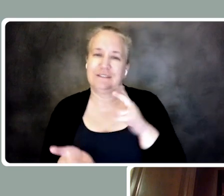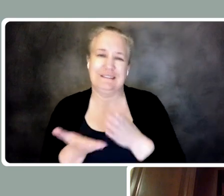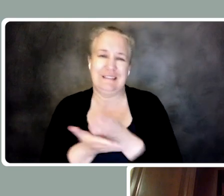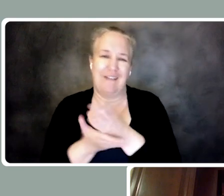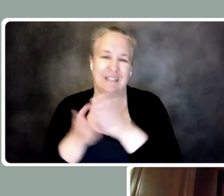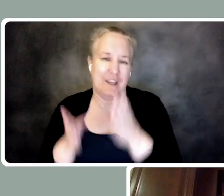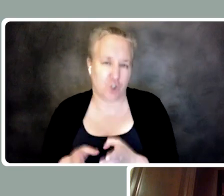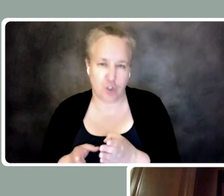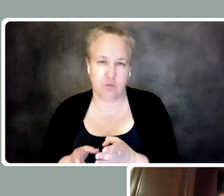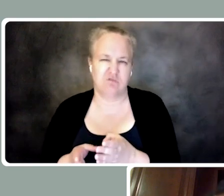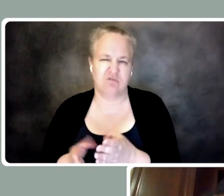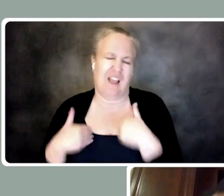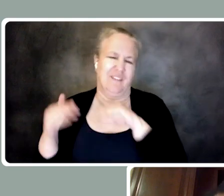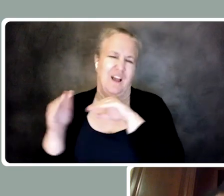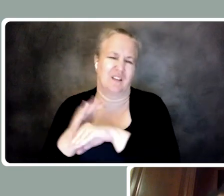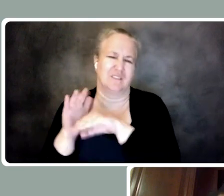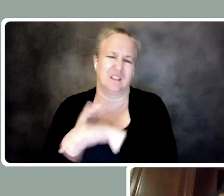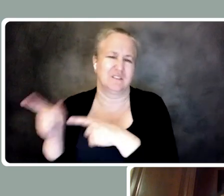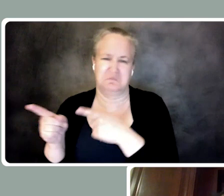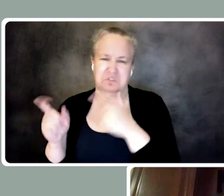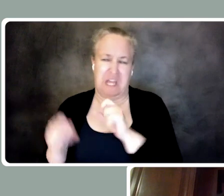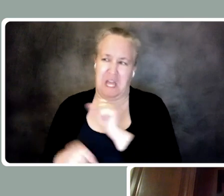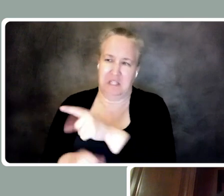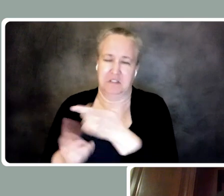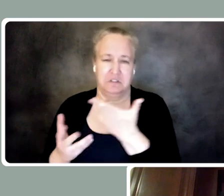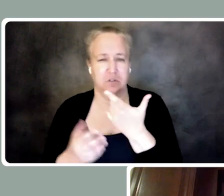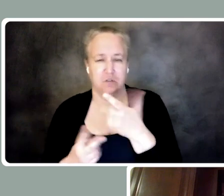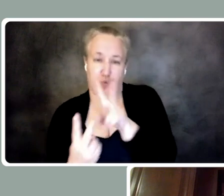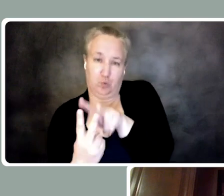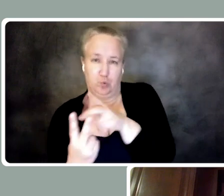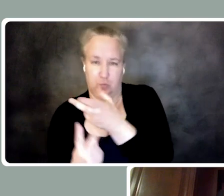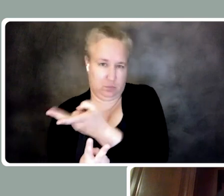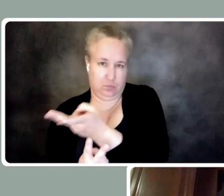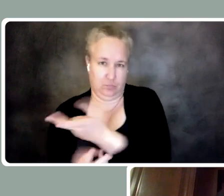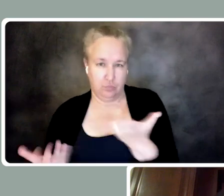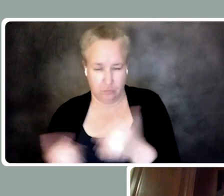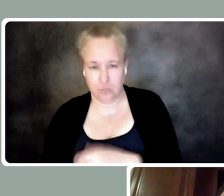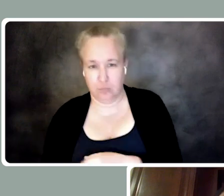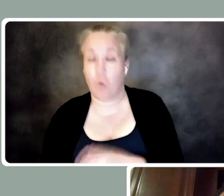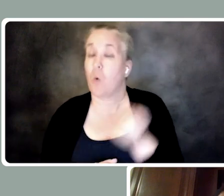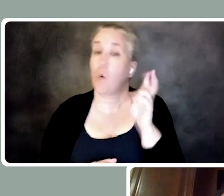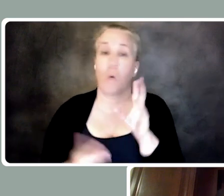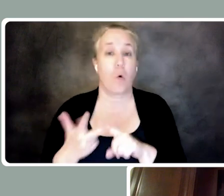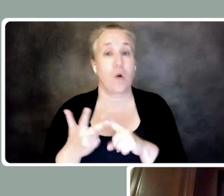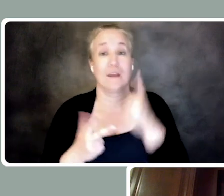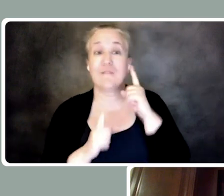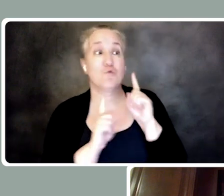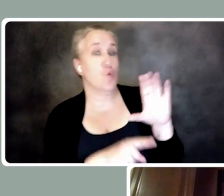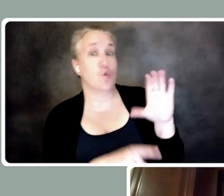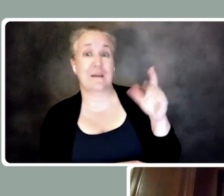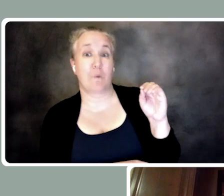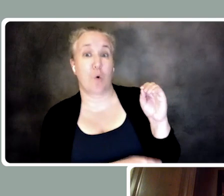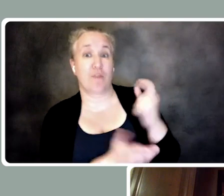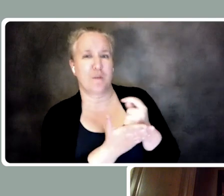to the same information your physicians have access to. So those are two, if you're going for chemotherapy, your chemotherapy